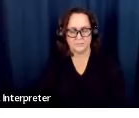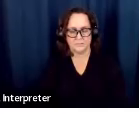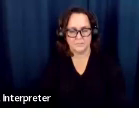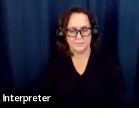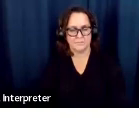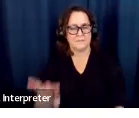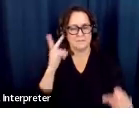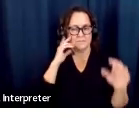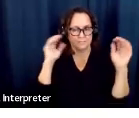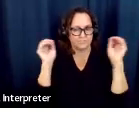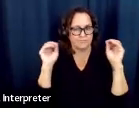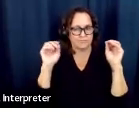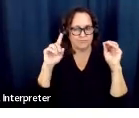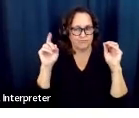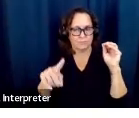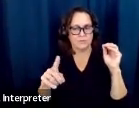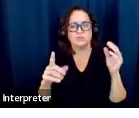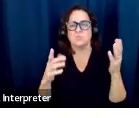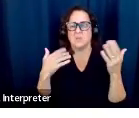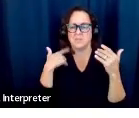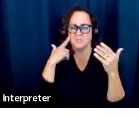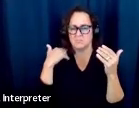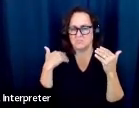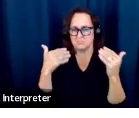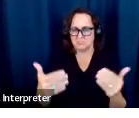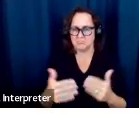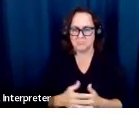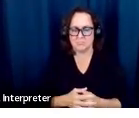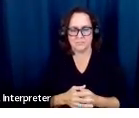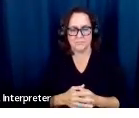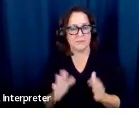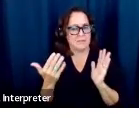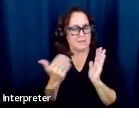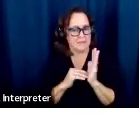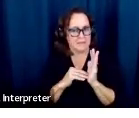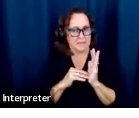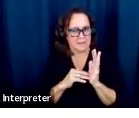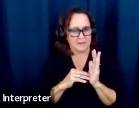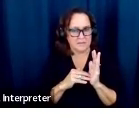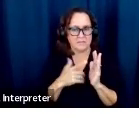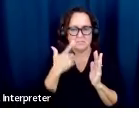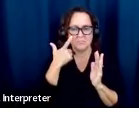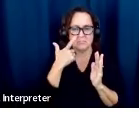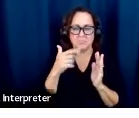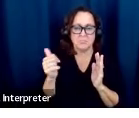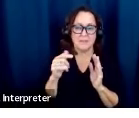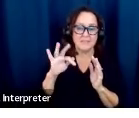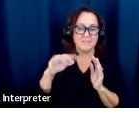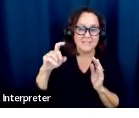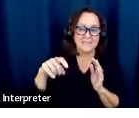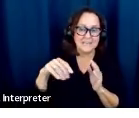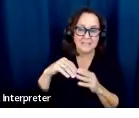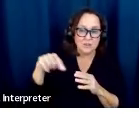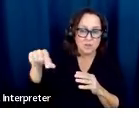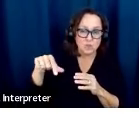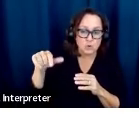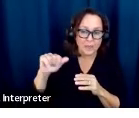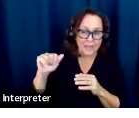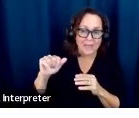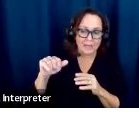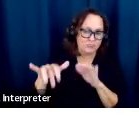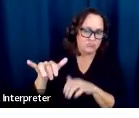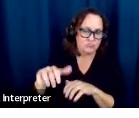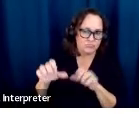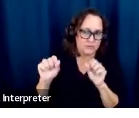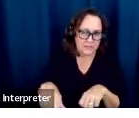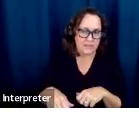Not seeing anything so far, so I think I'm going to move on. But again, of course, feel free to put anything in the chat and in the Q&A at any time, and